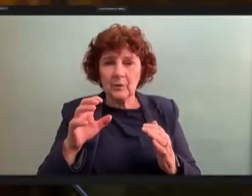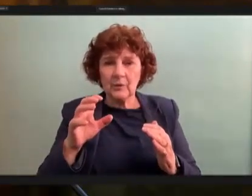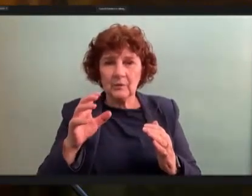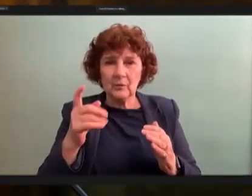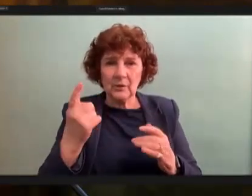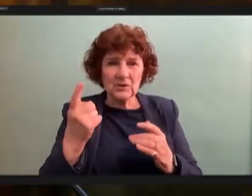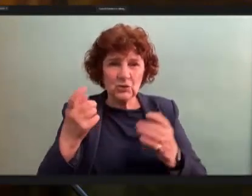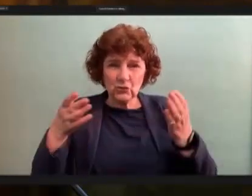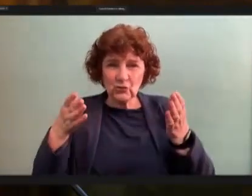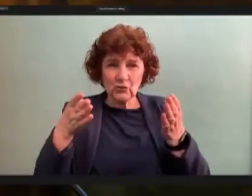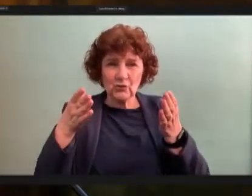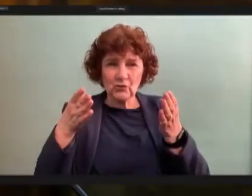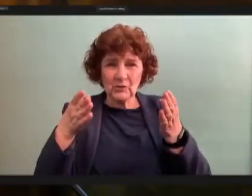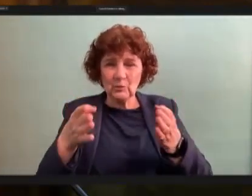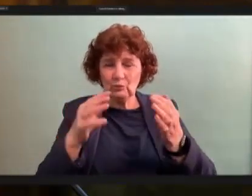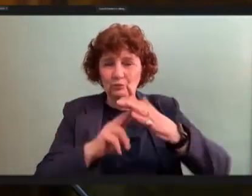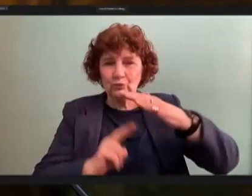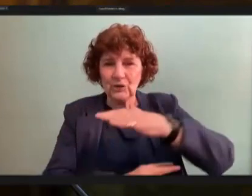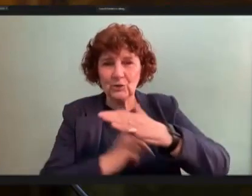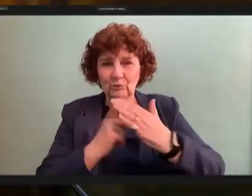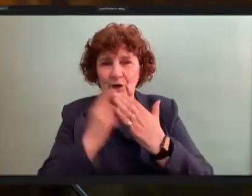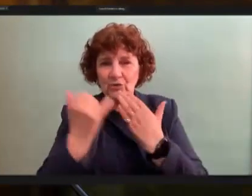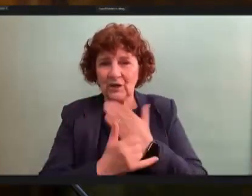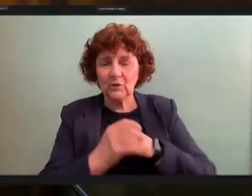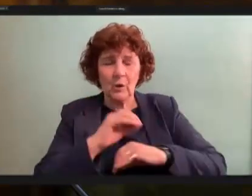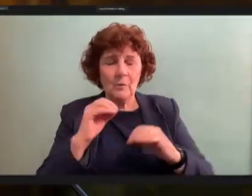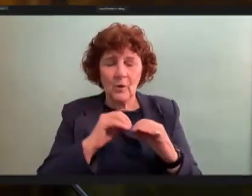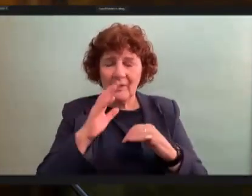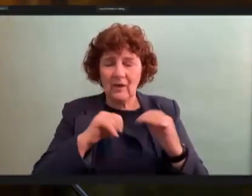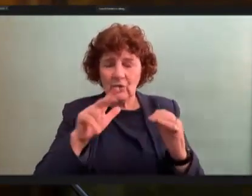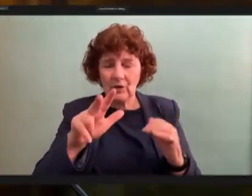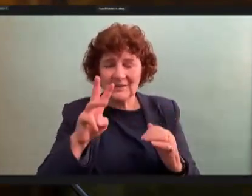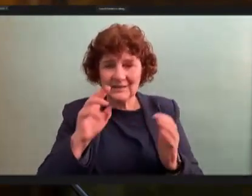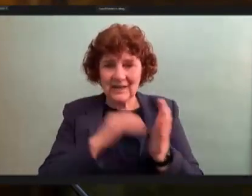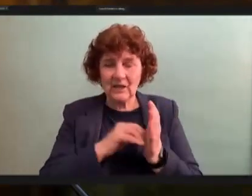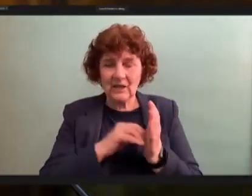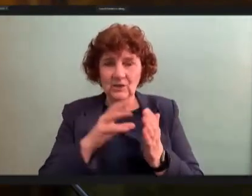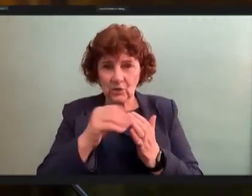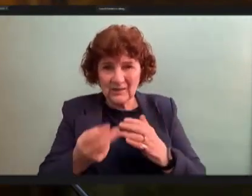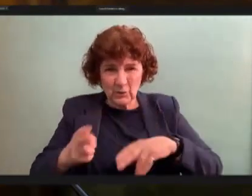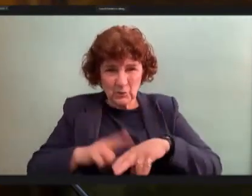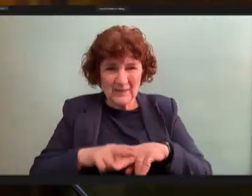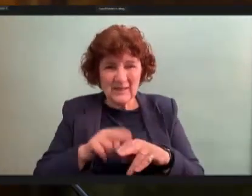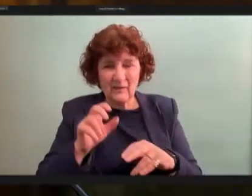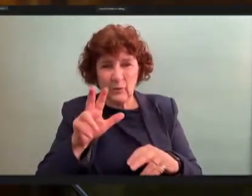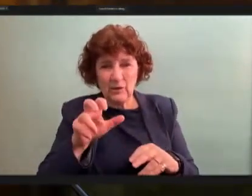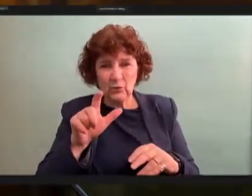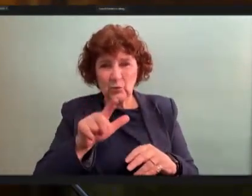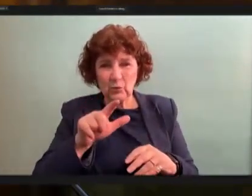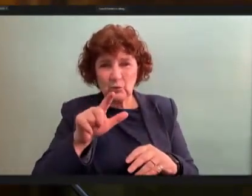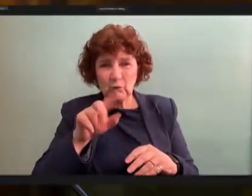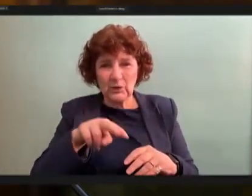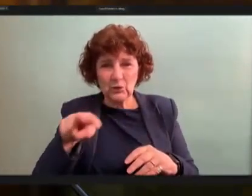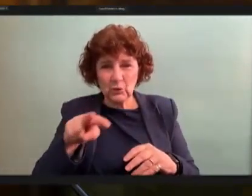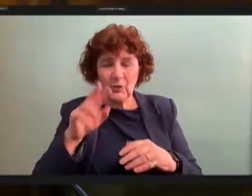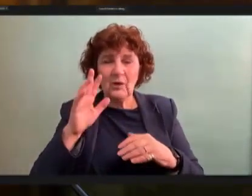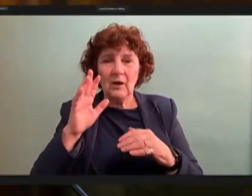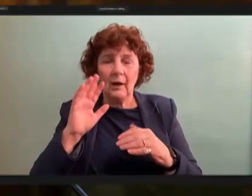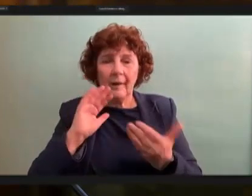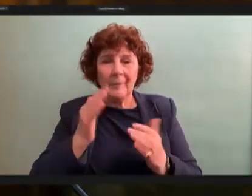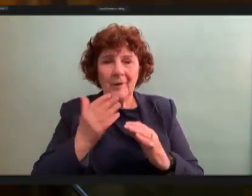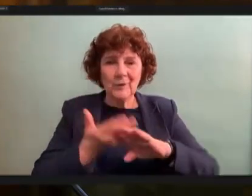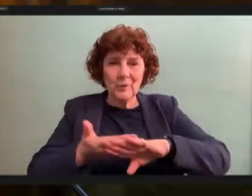not to exceed $634,000, an increase of $322,000 from the previously executed